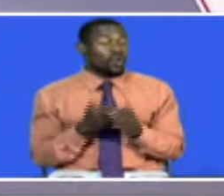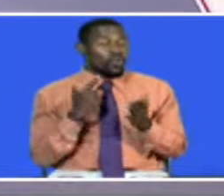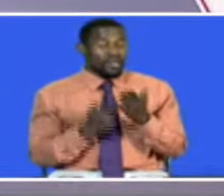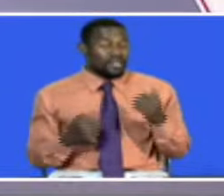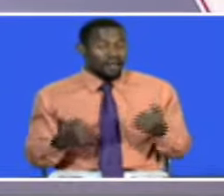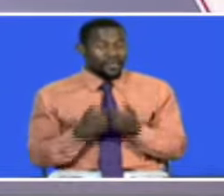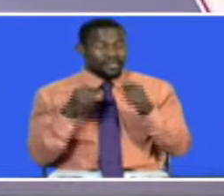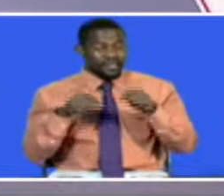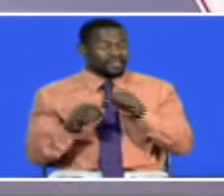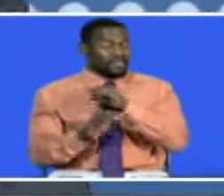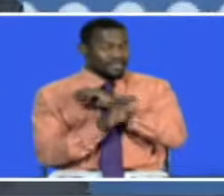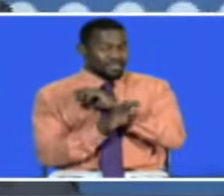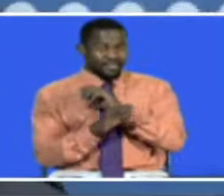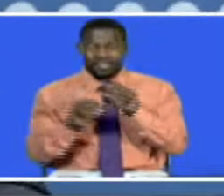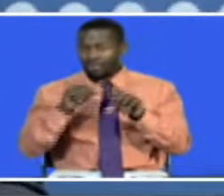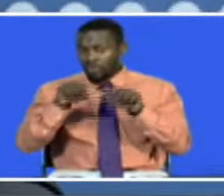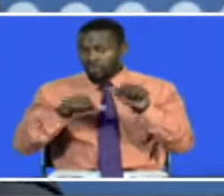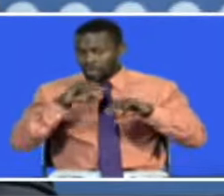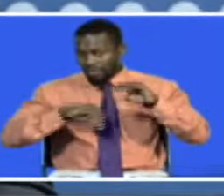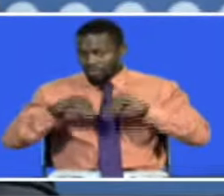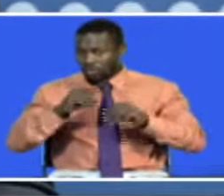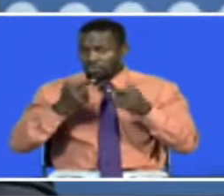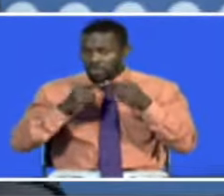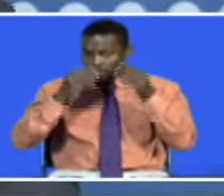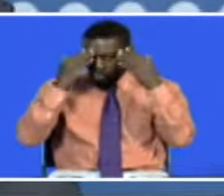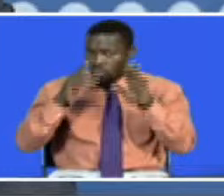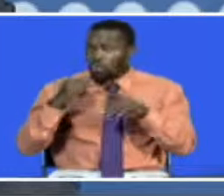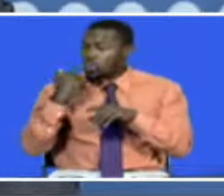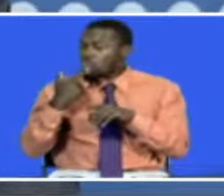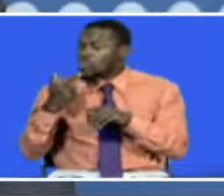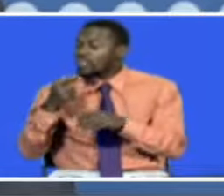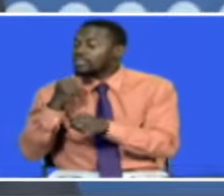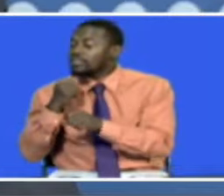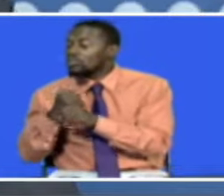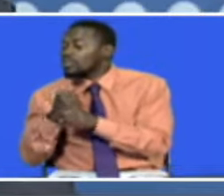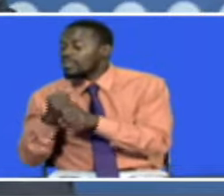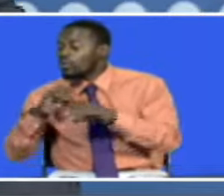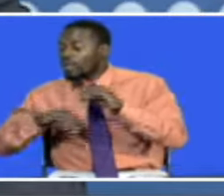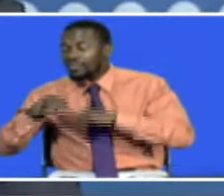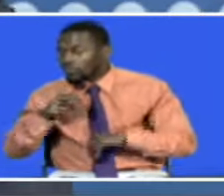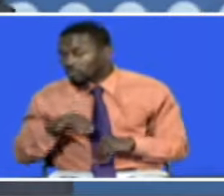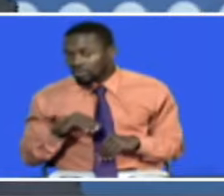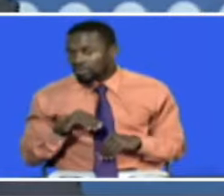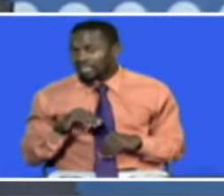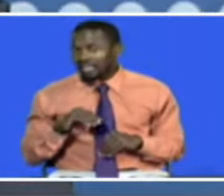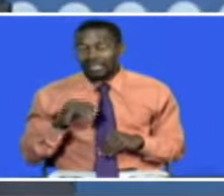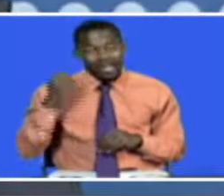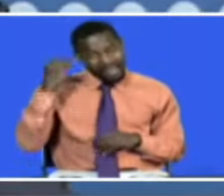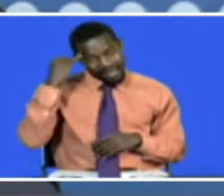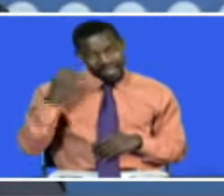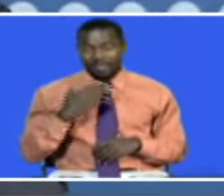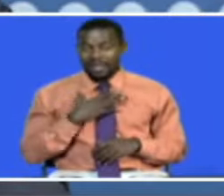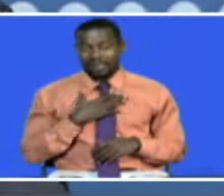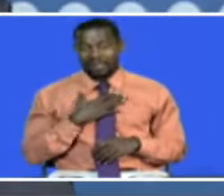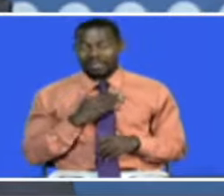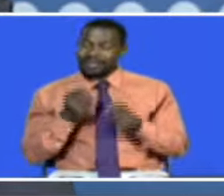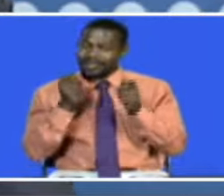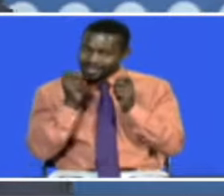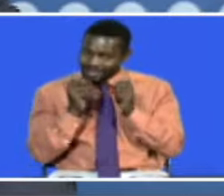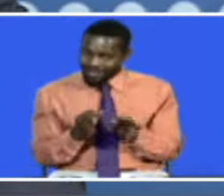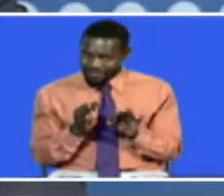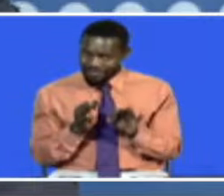happens, and we never know who does it. And for me, as long as the broom is sweeping,